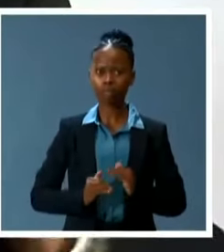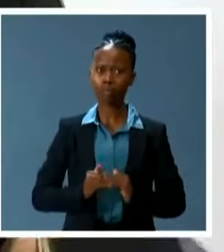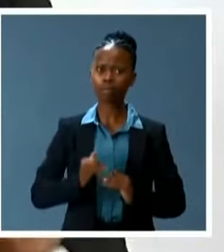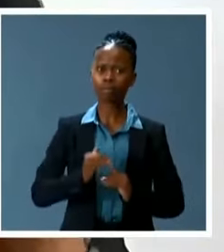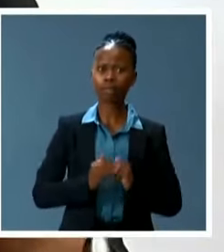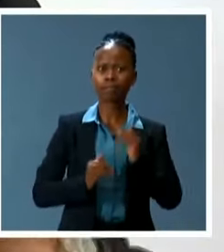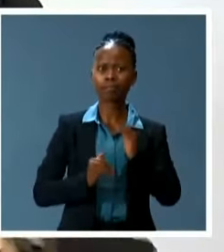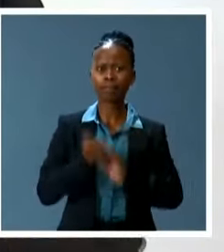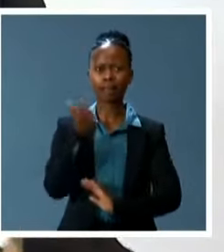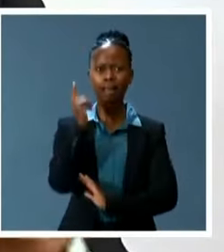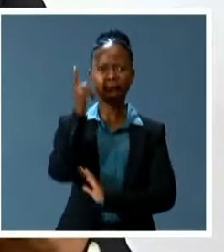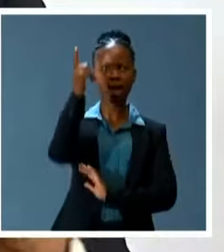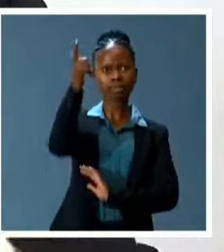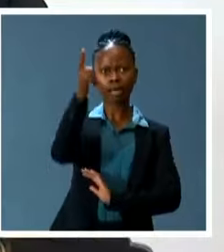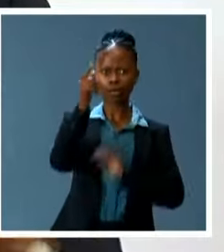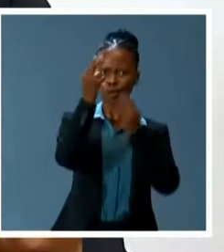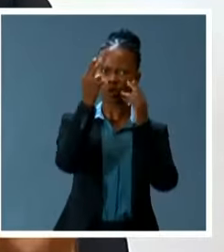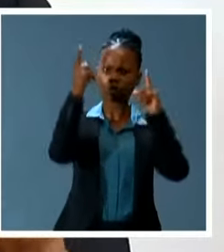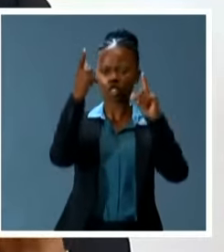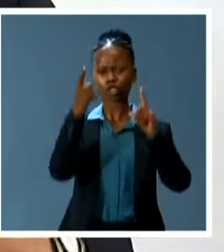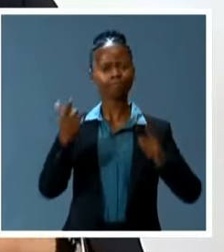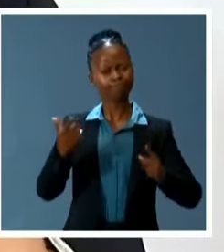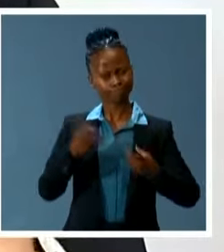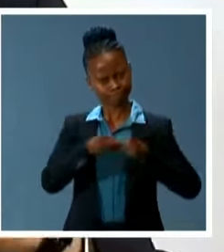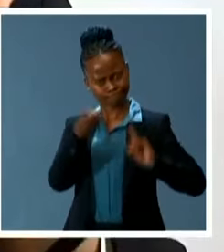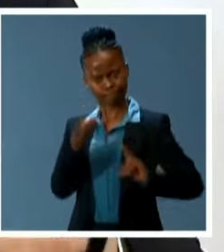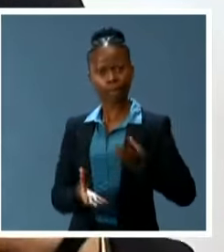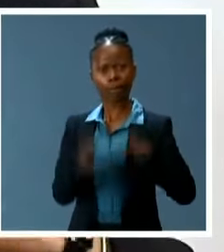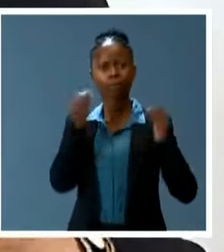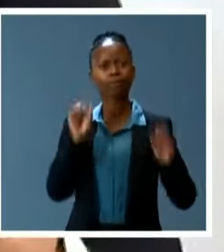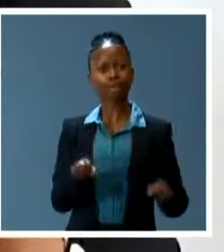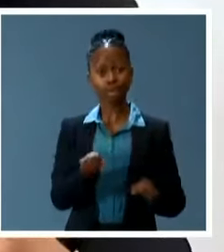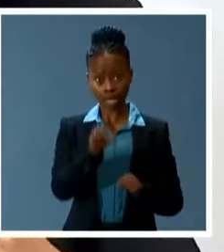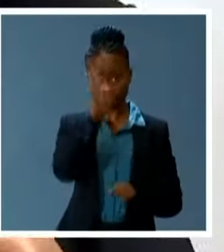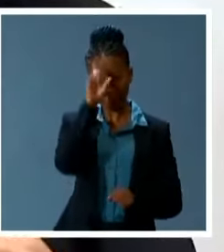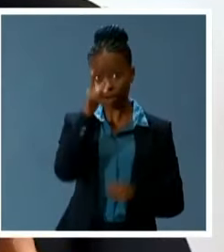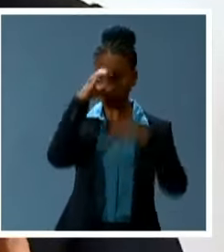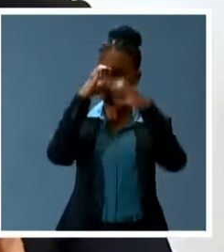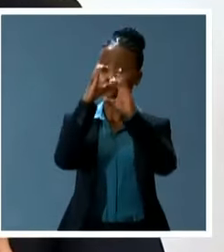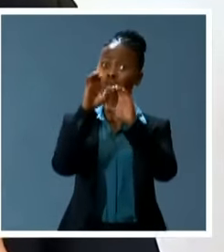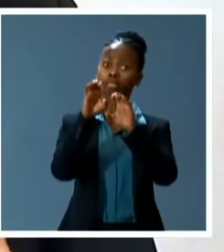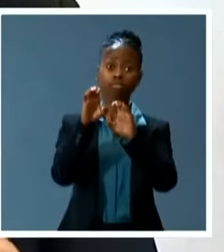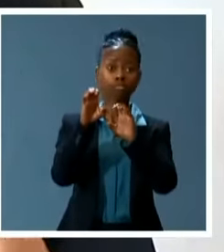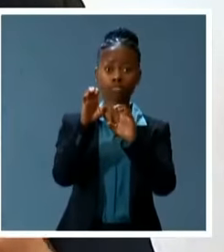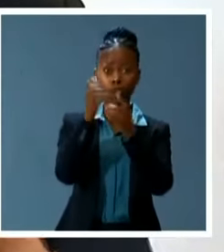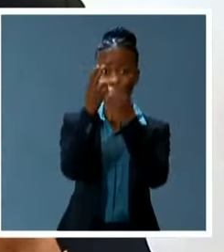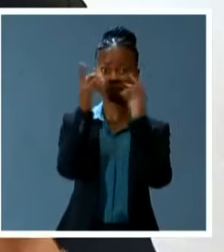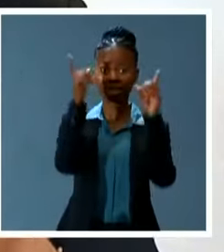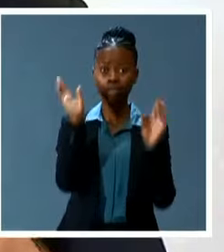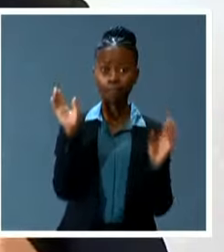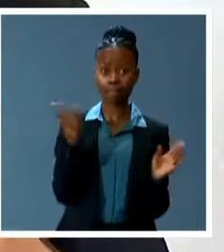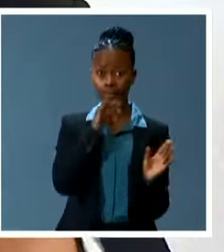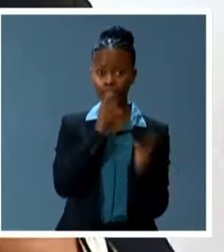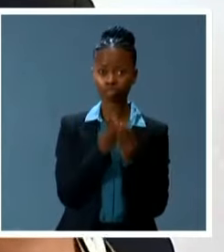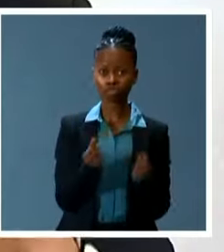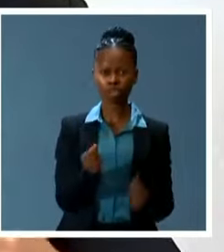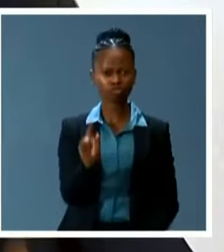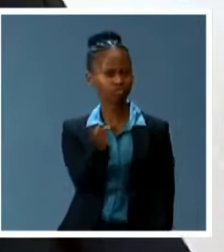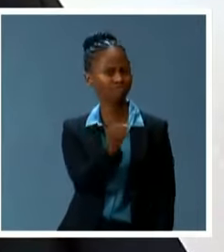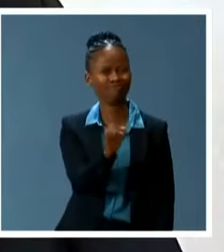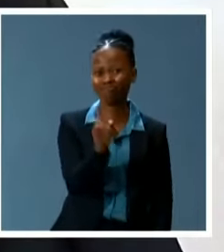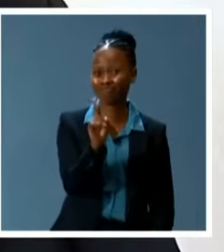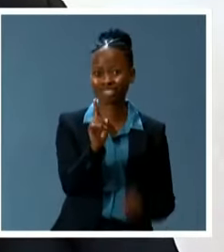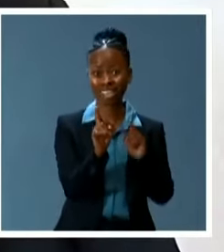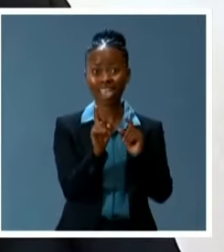itself will solve the problem, it is obvious that it won't, because it will only reproduce the inequalities that are already evident when people have